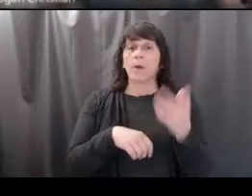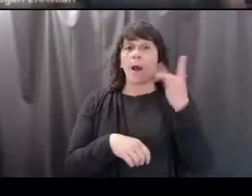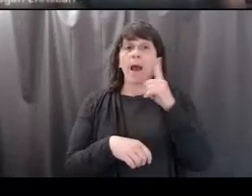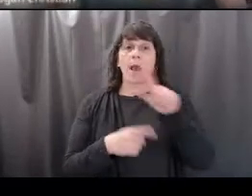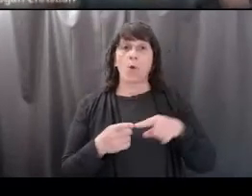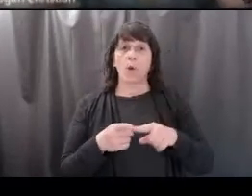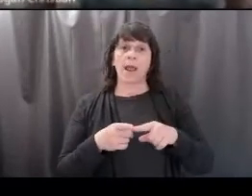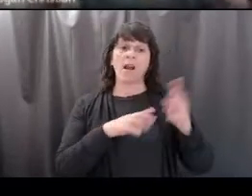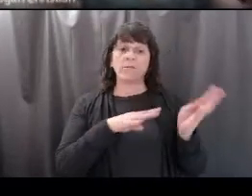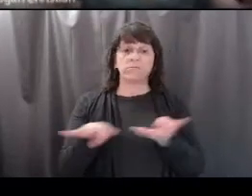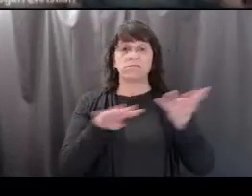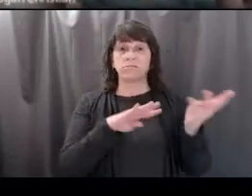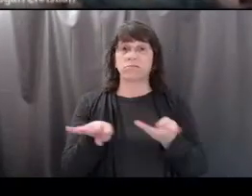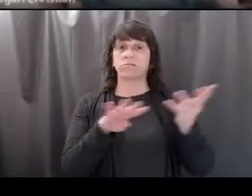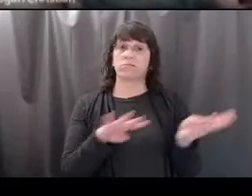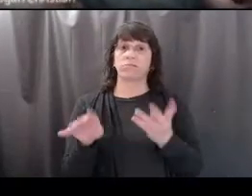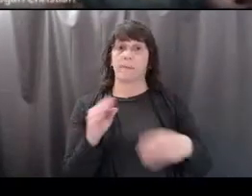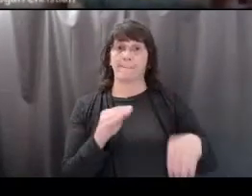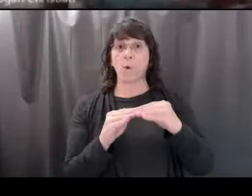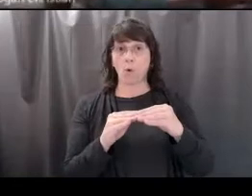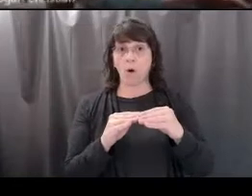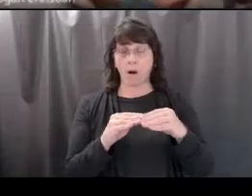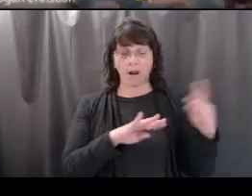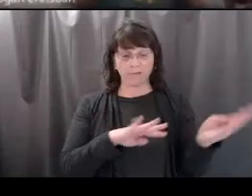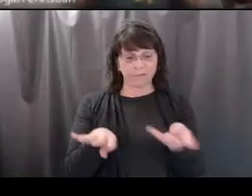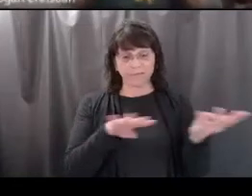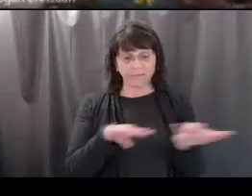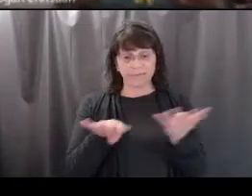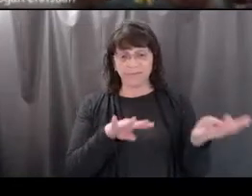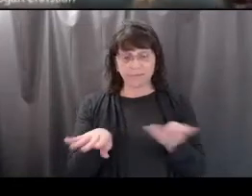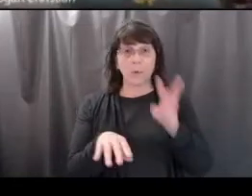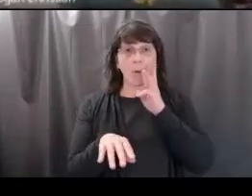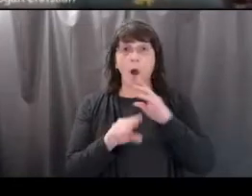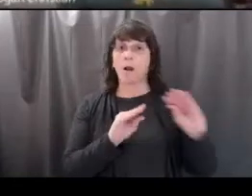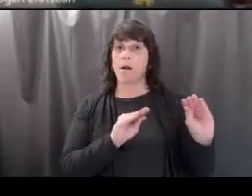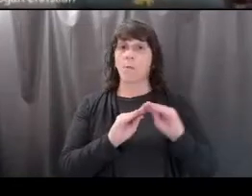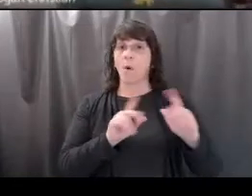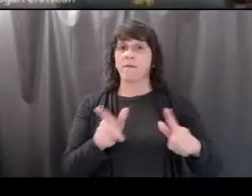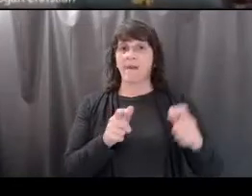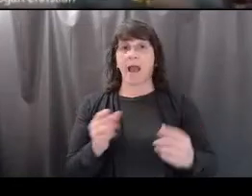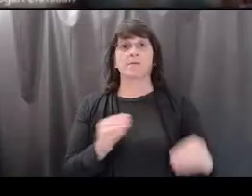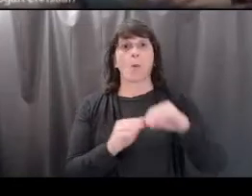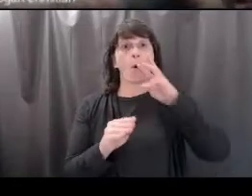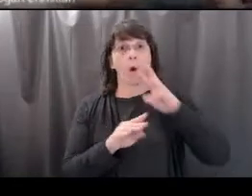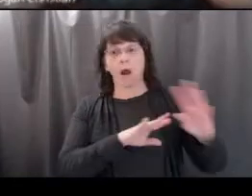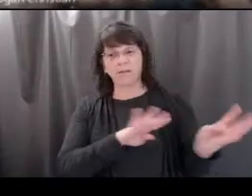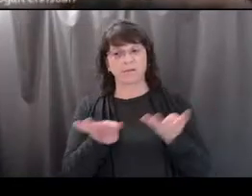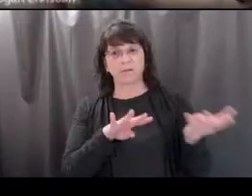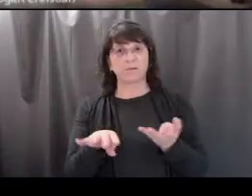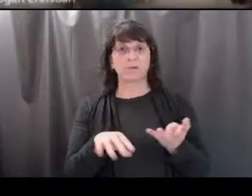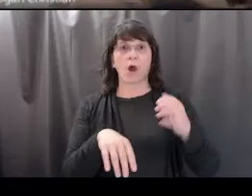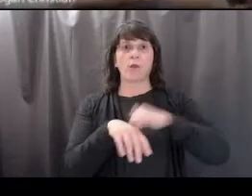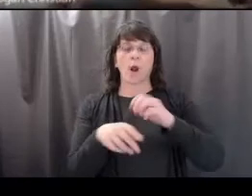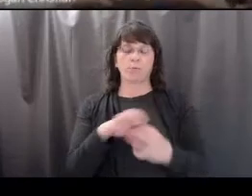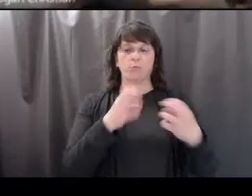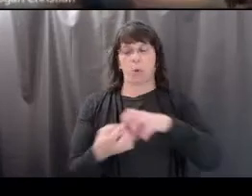is higher, when there's a more amount of water moving more quickly in a river, that can really bounce the